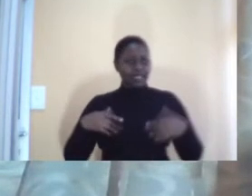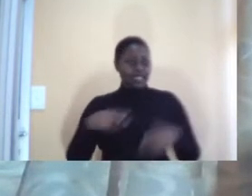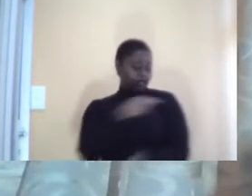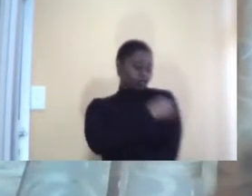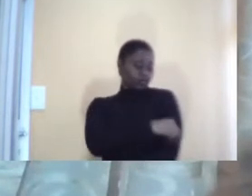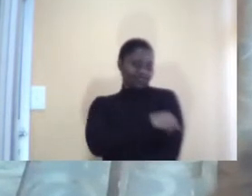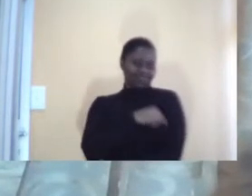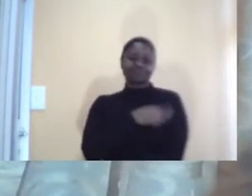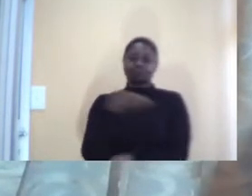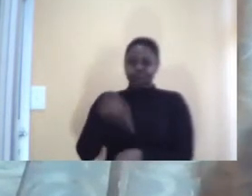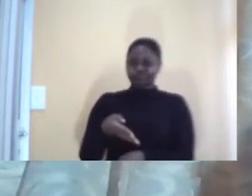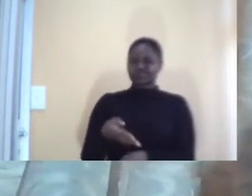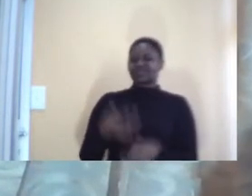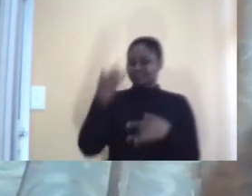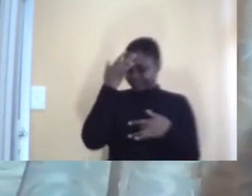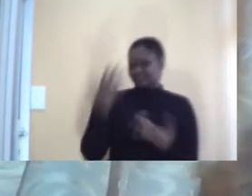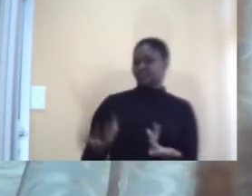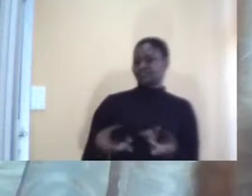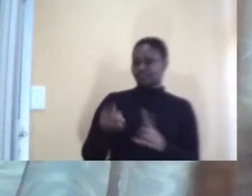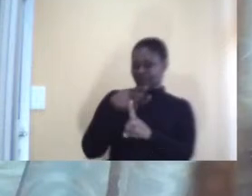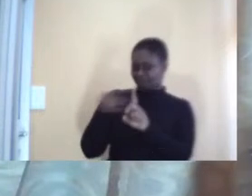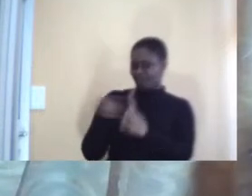speak. Chairperson,